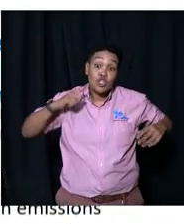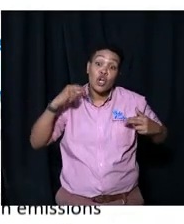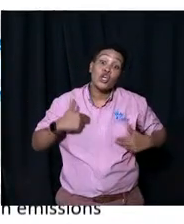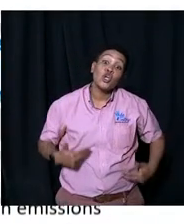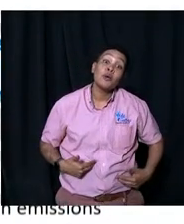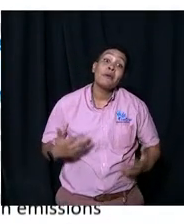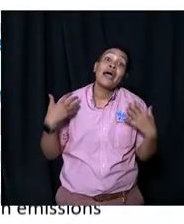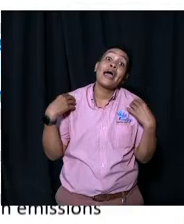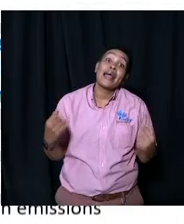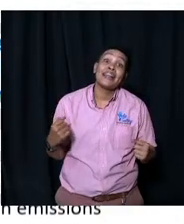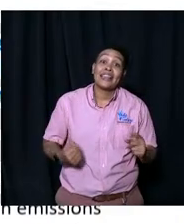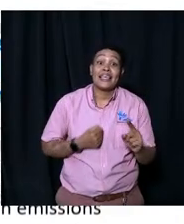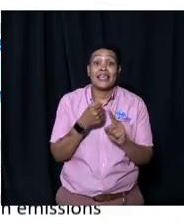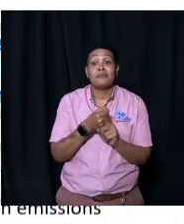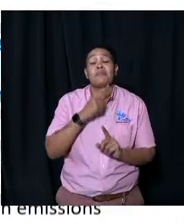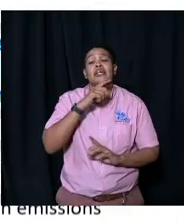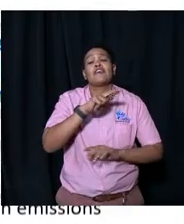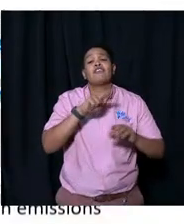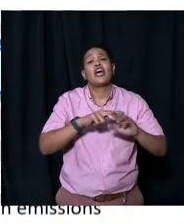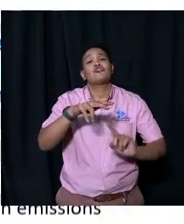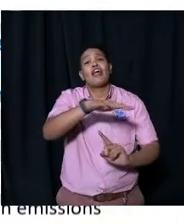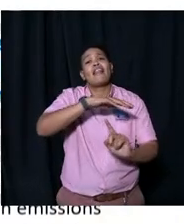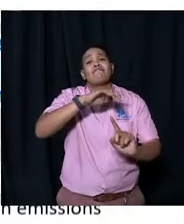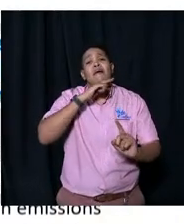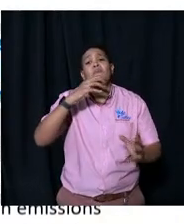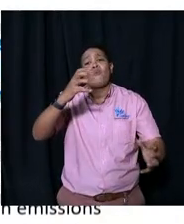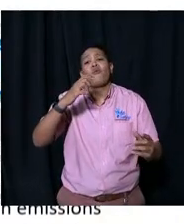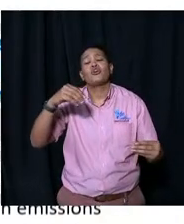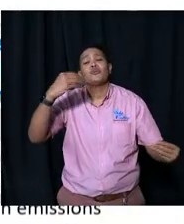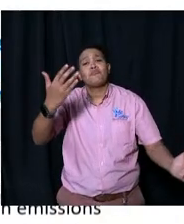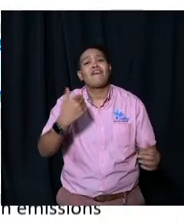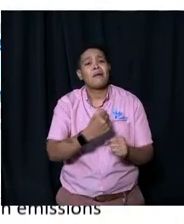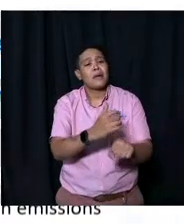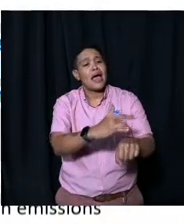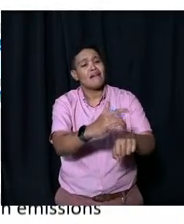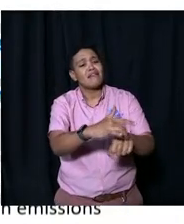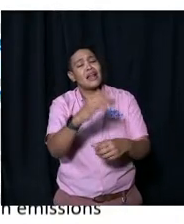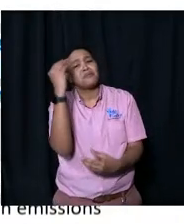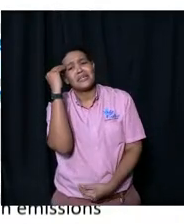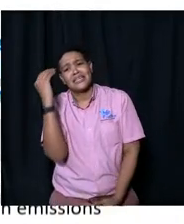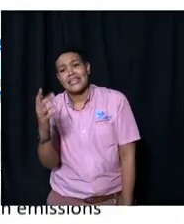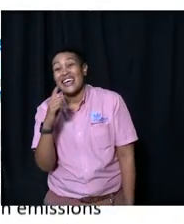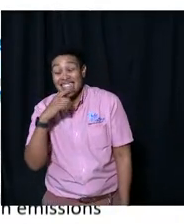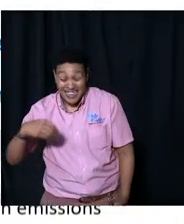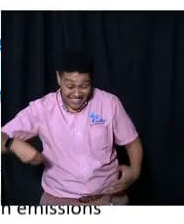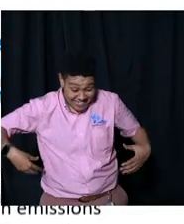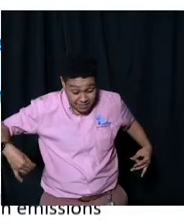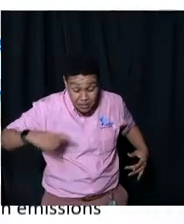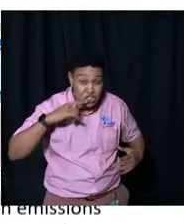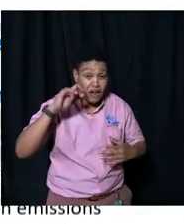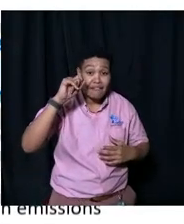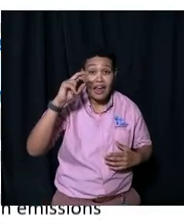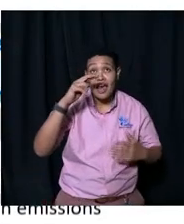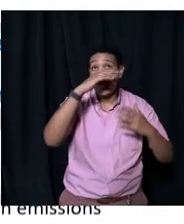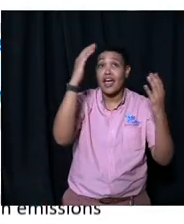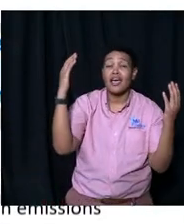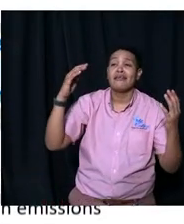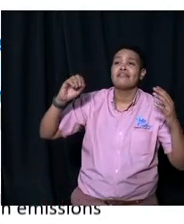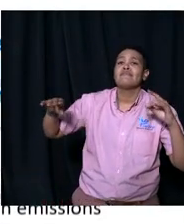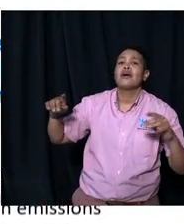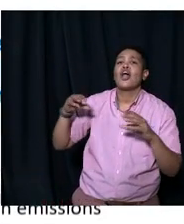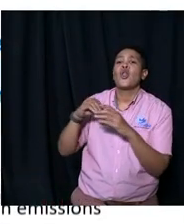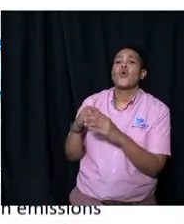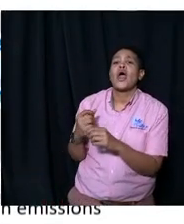built environment. And we want to provide and make available data and information on emissions of air pollutants, including the